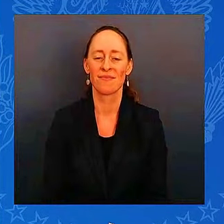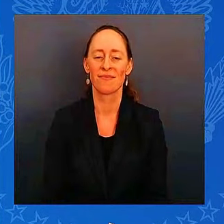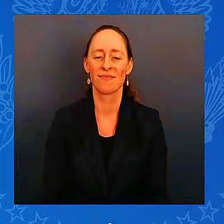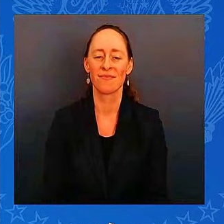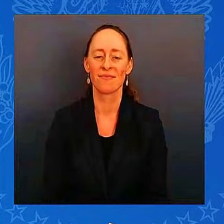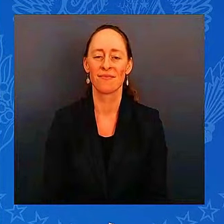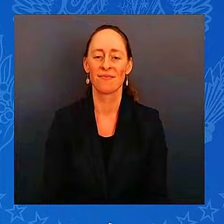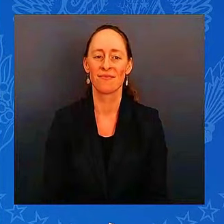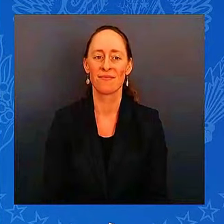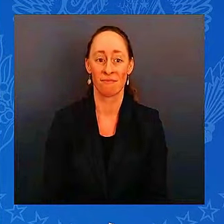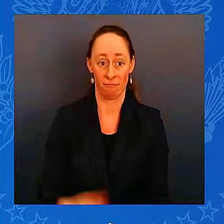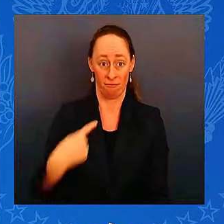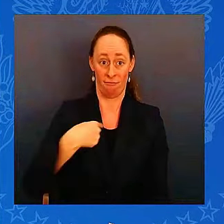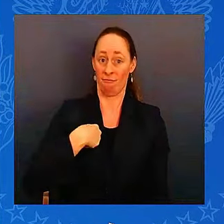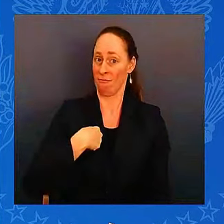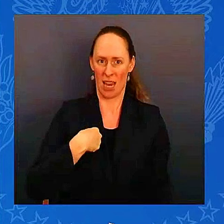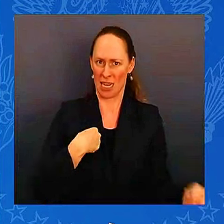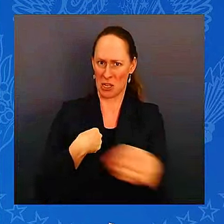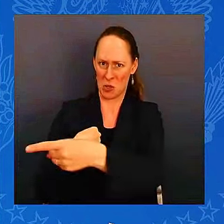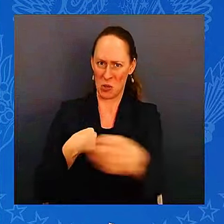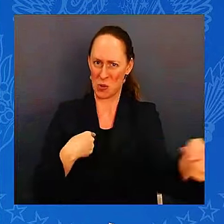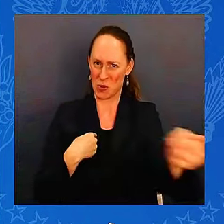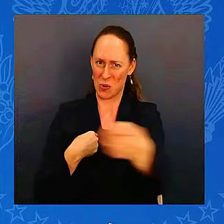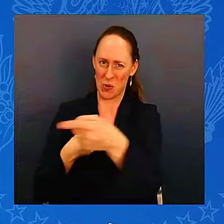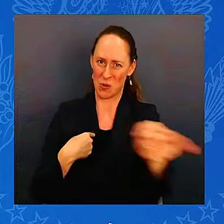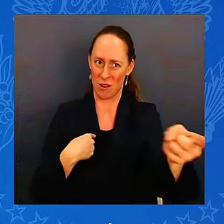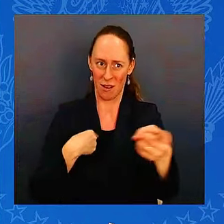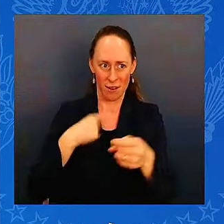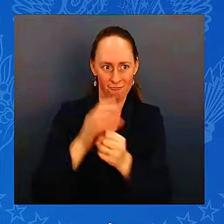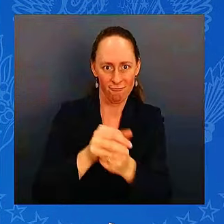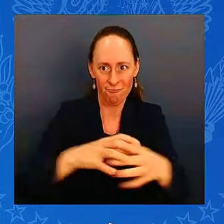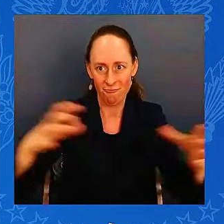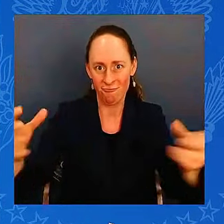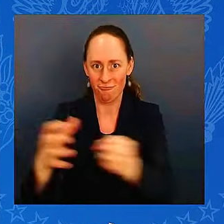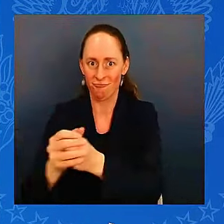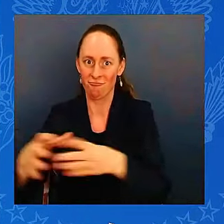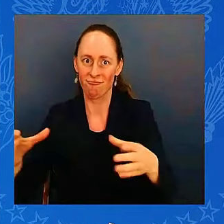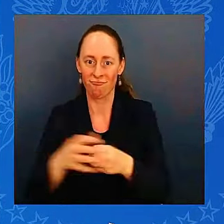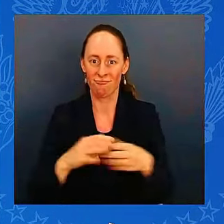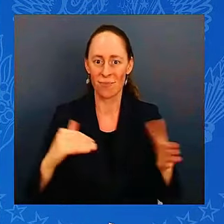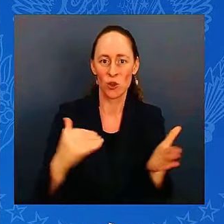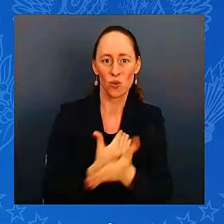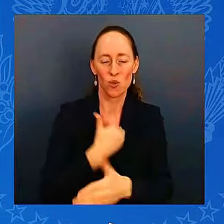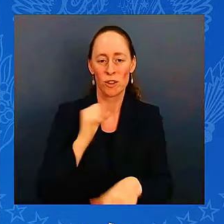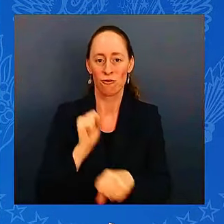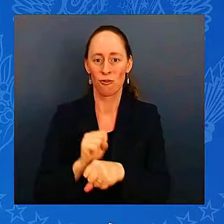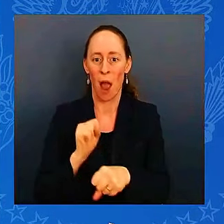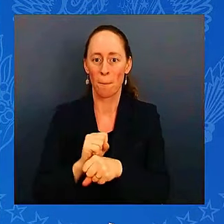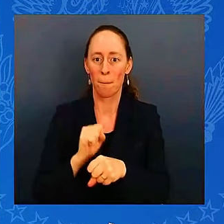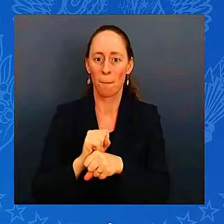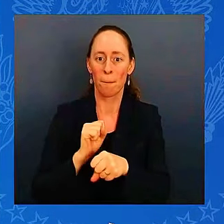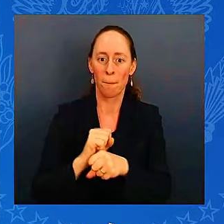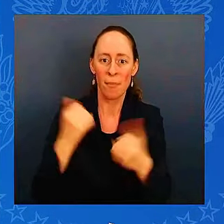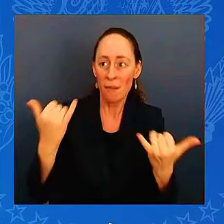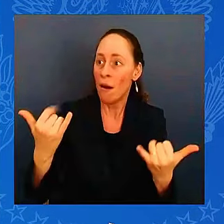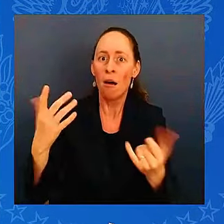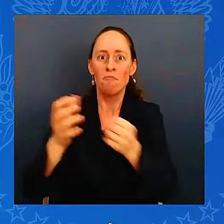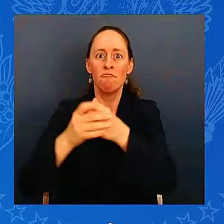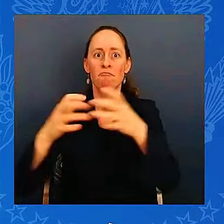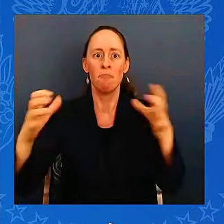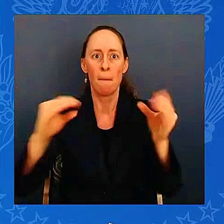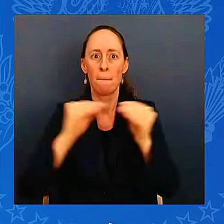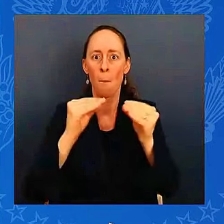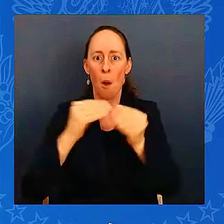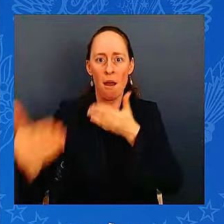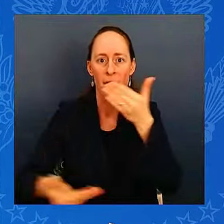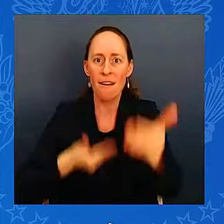you created that. Clean energy jobs are growing twice as fast as the economy overall. Clean energy workers, the joint union is the highest